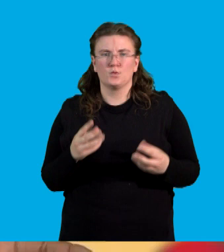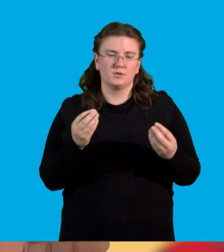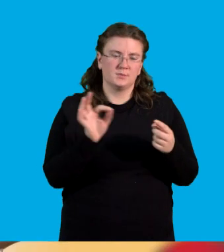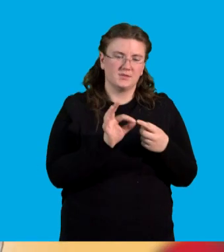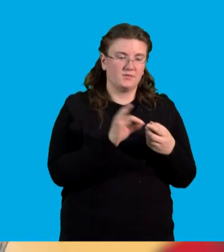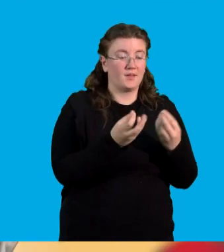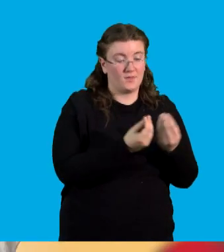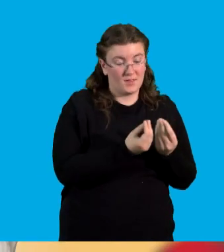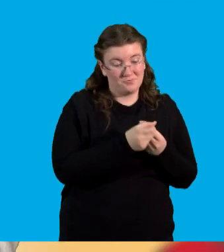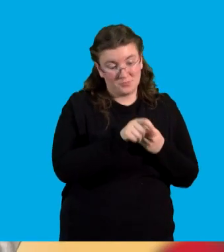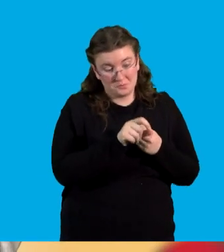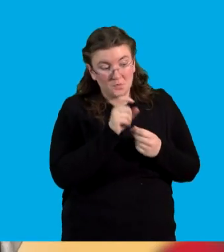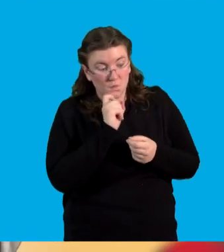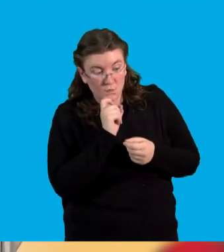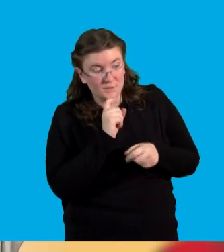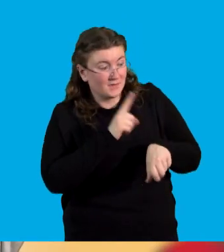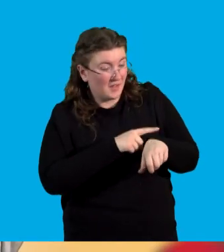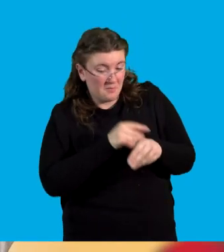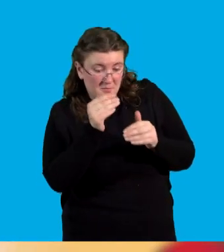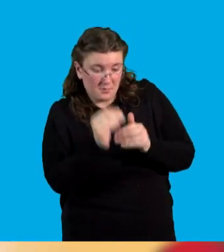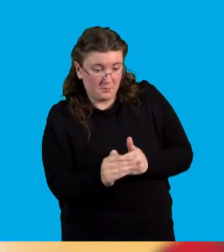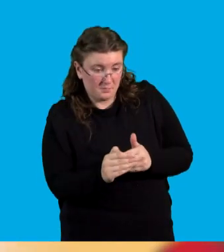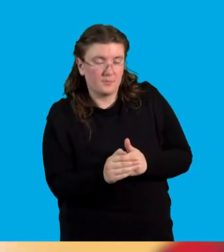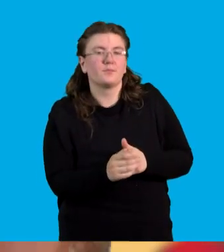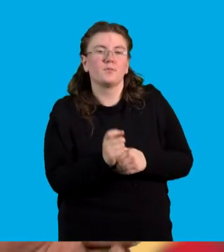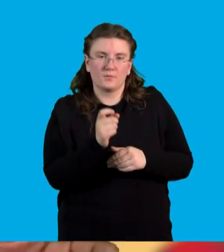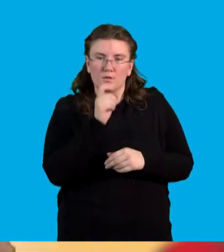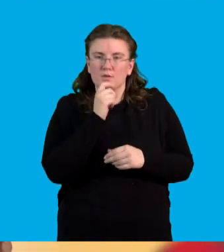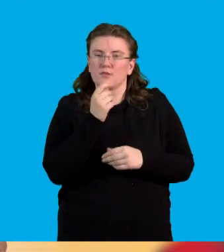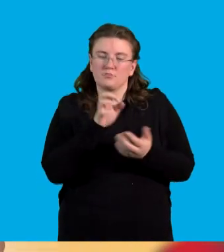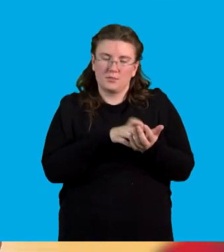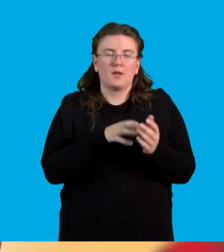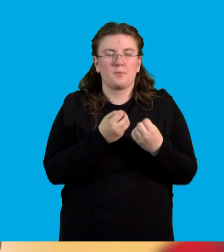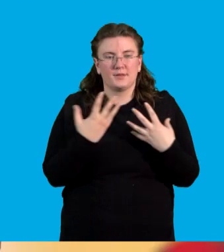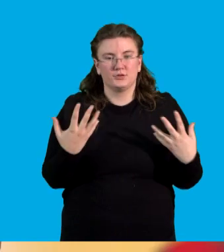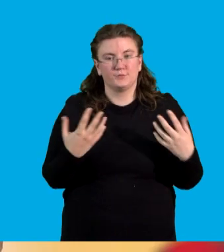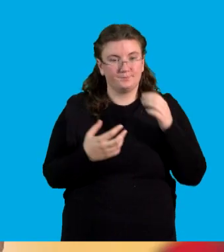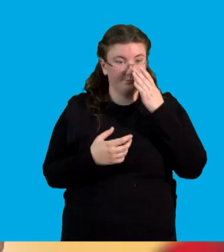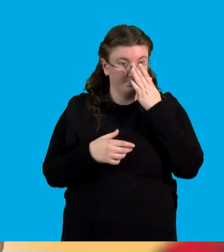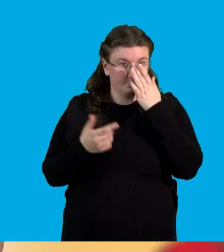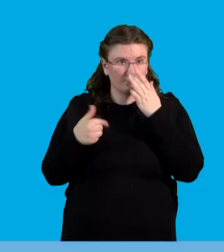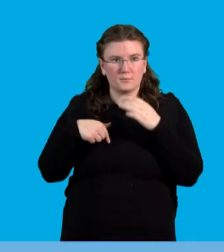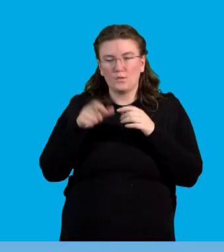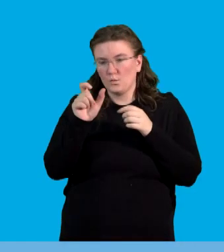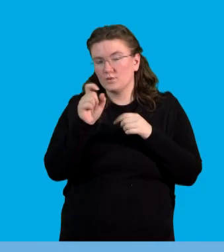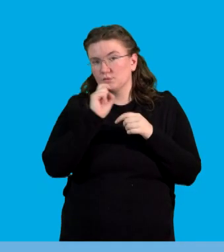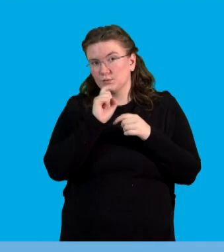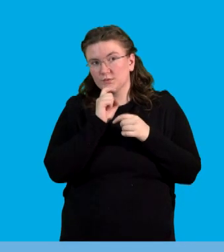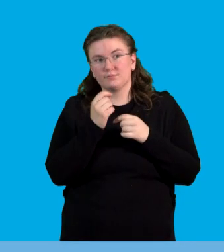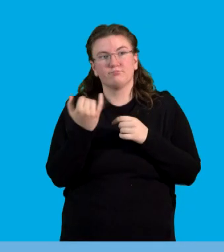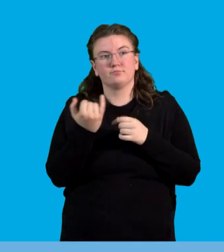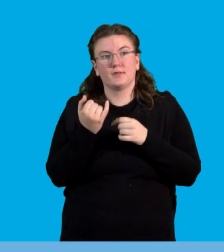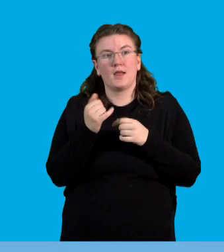appliance for a certain amount of time if it's charged at a certain tariff. Now, in this lesson, again, we used words such